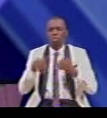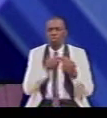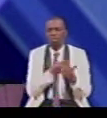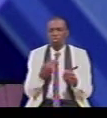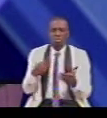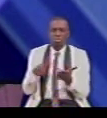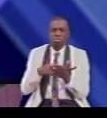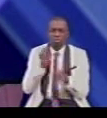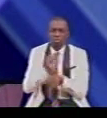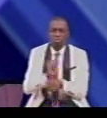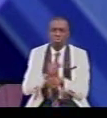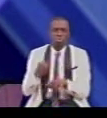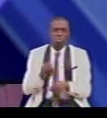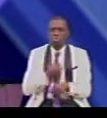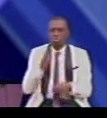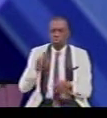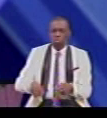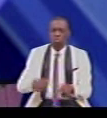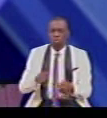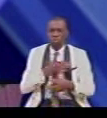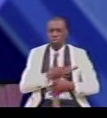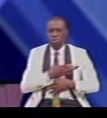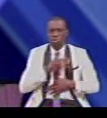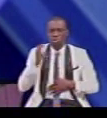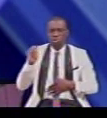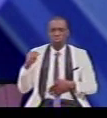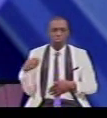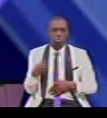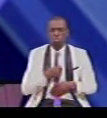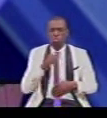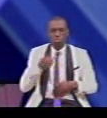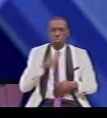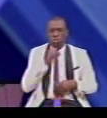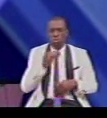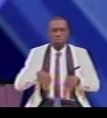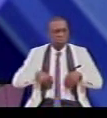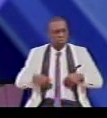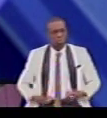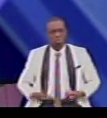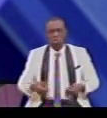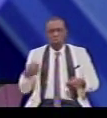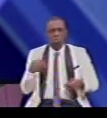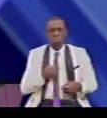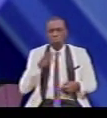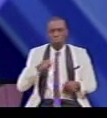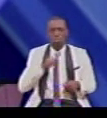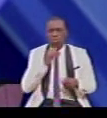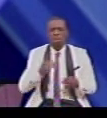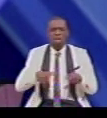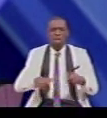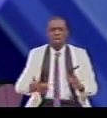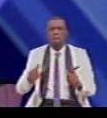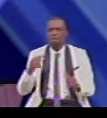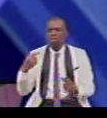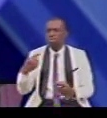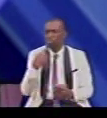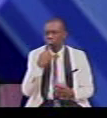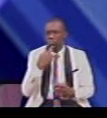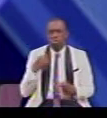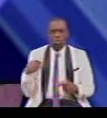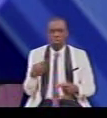we must not relent in our efforts we must not allow disappointments we must not allow any